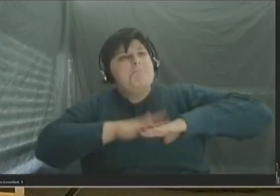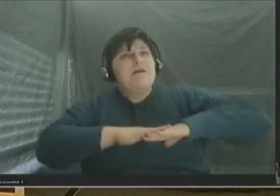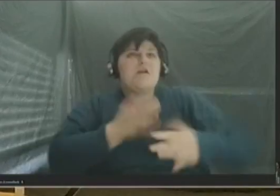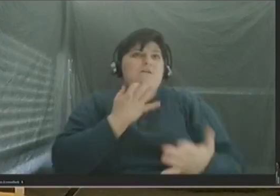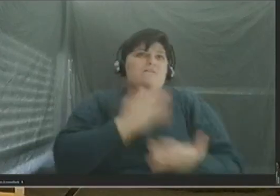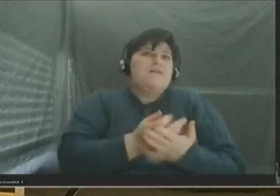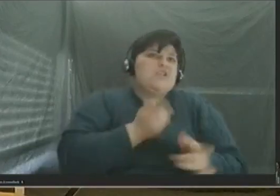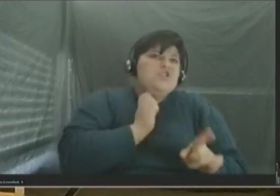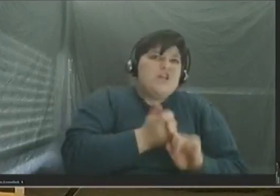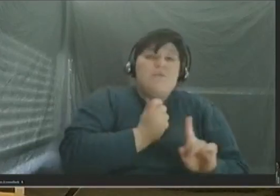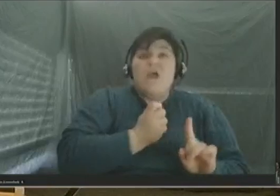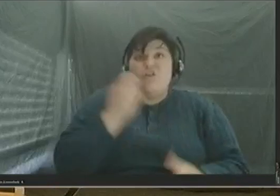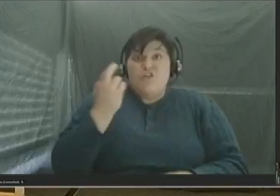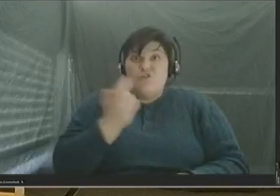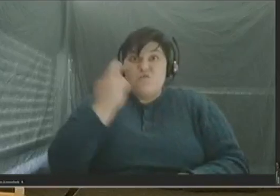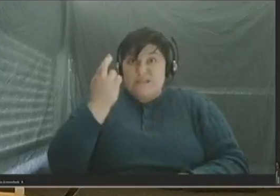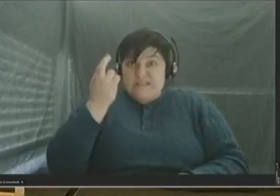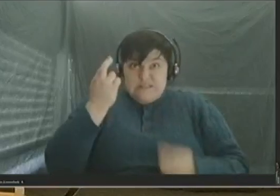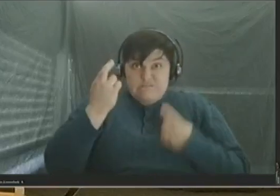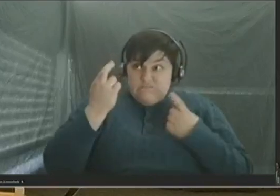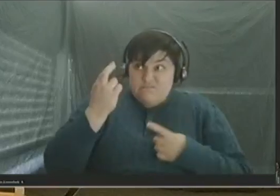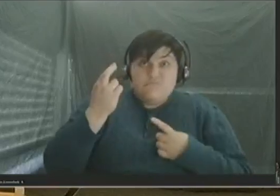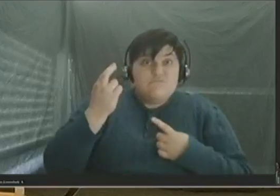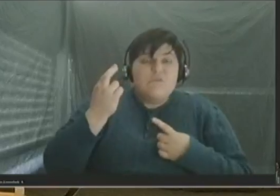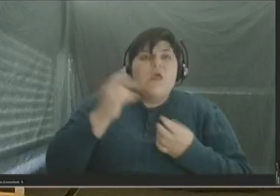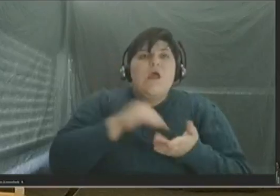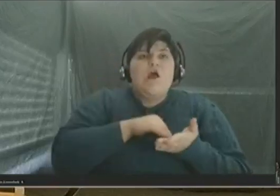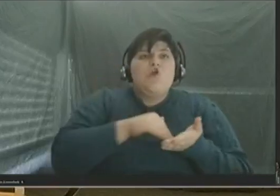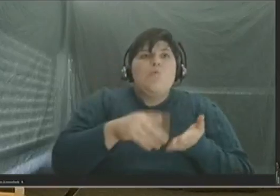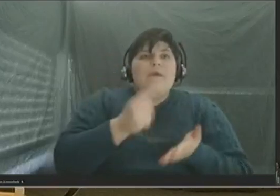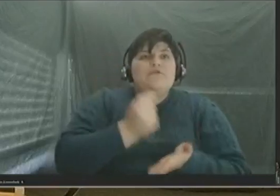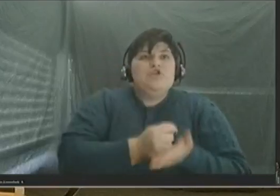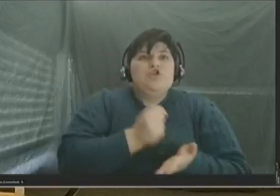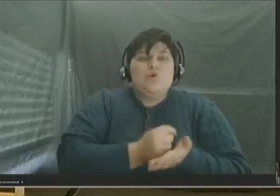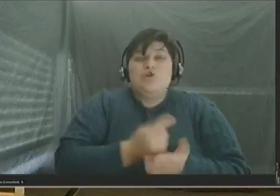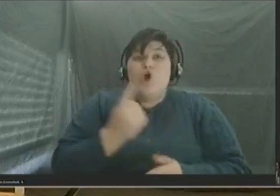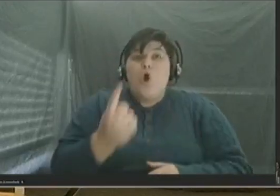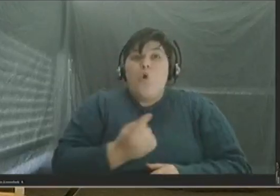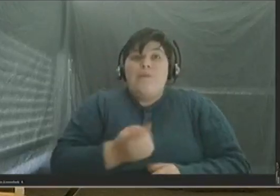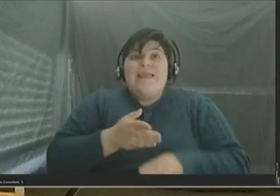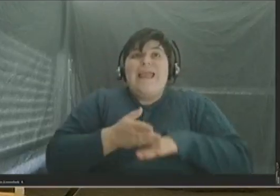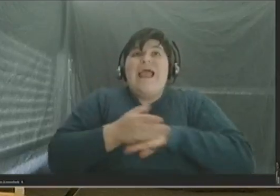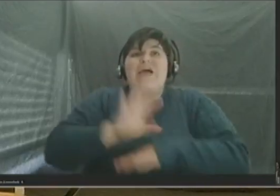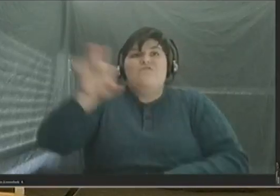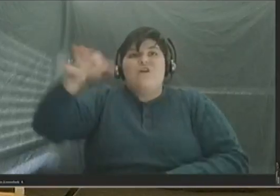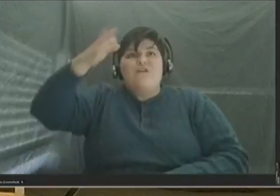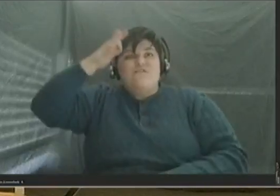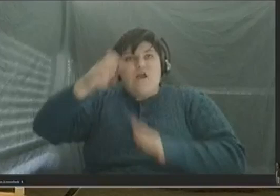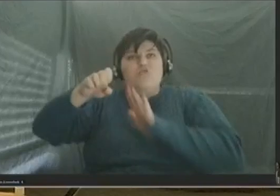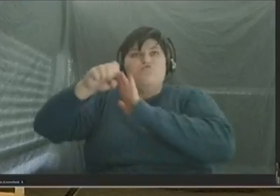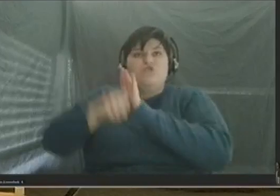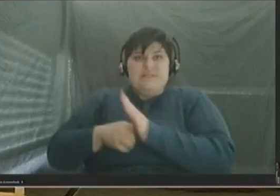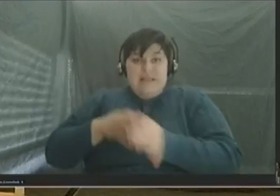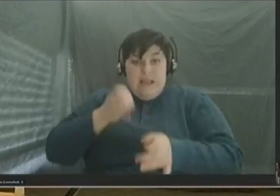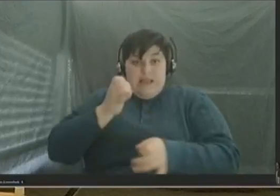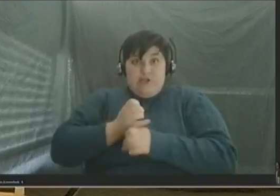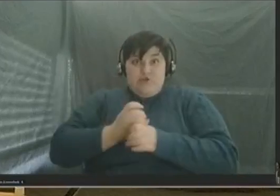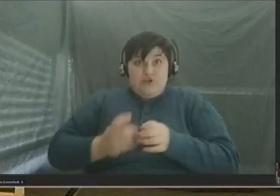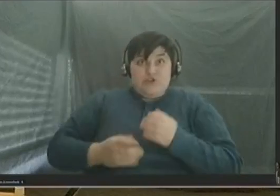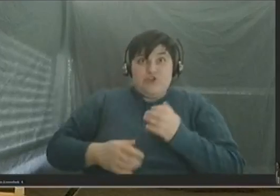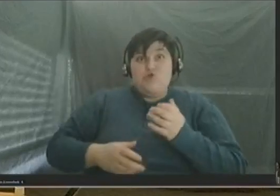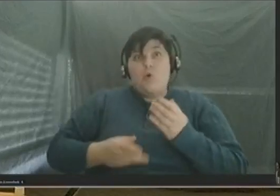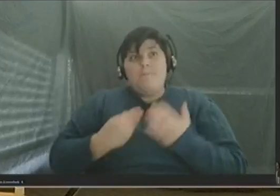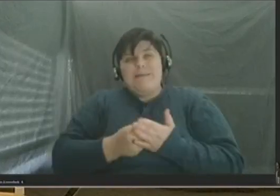impact because it waives tuition only after federal, state, and institutional aid are